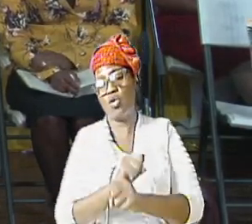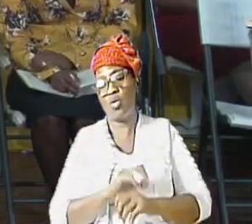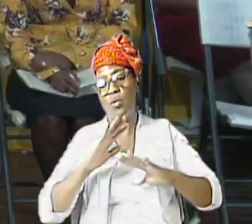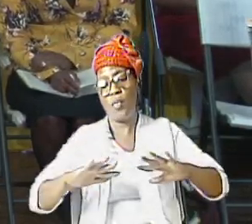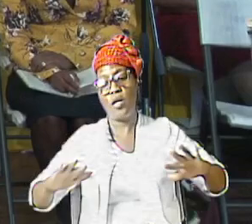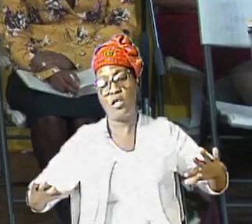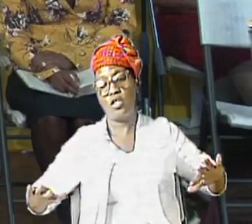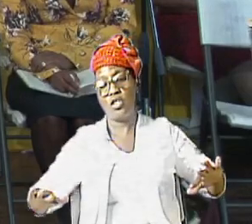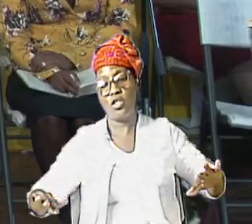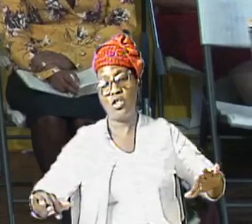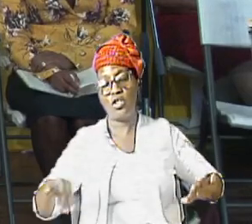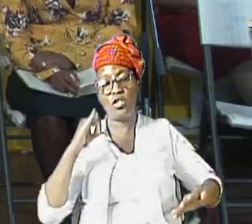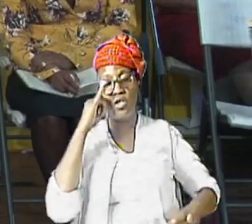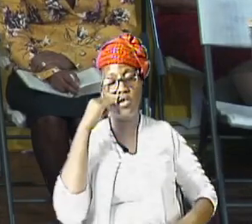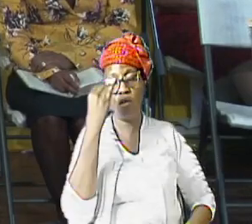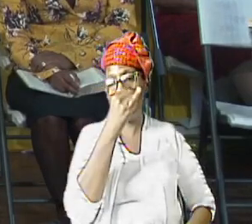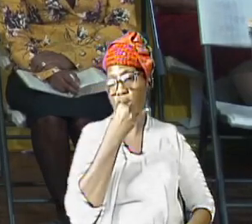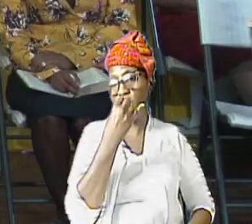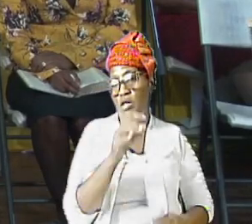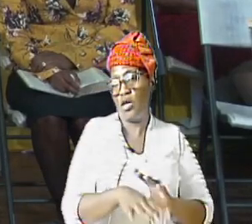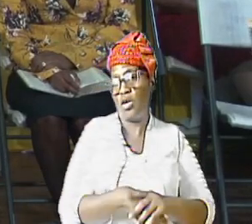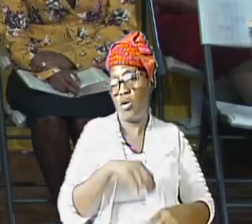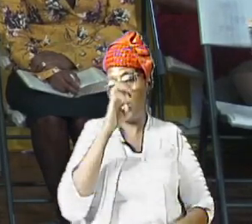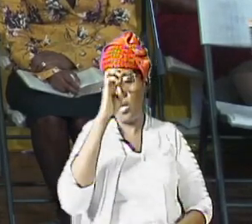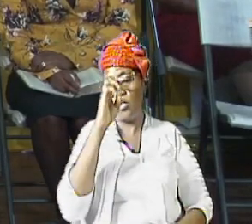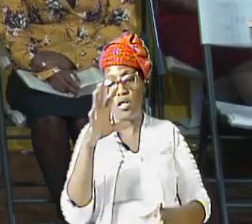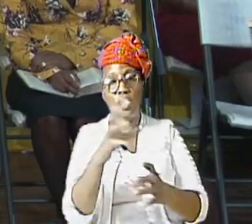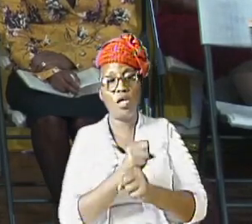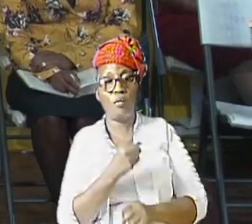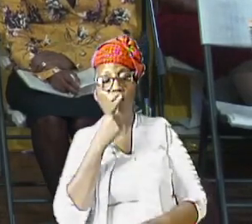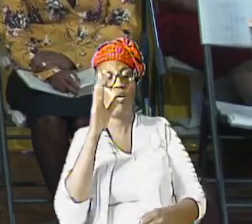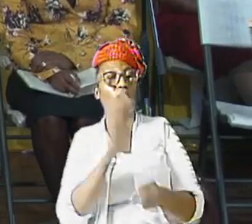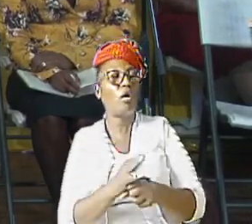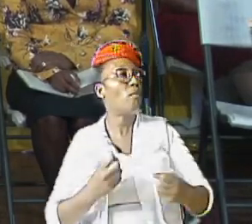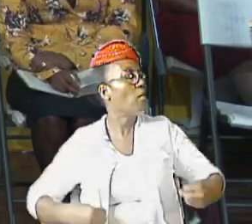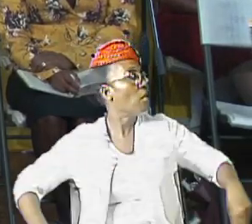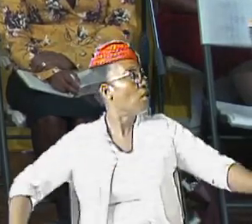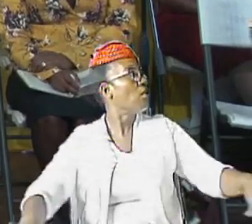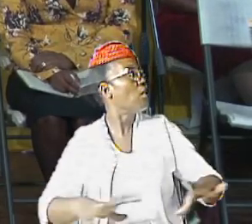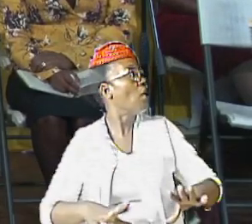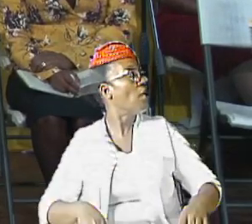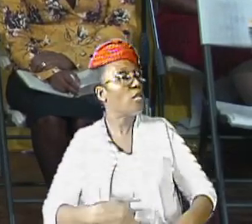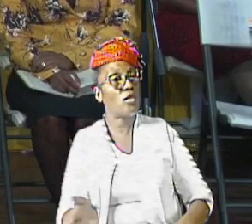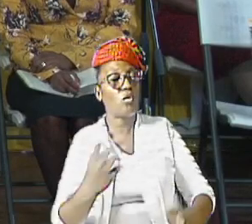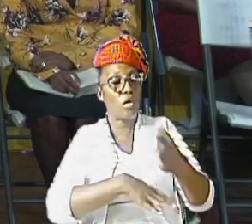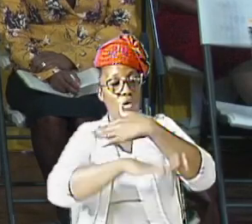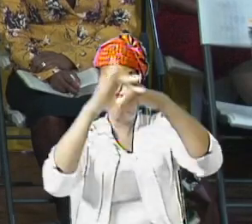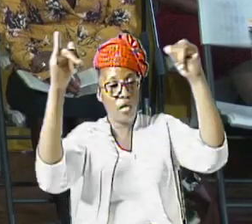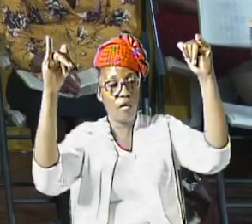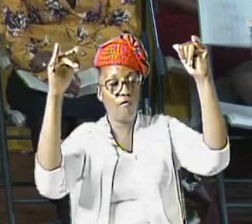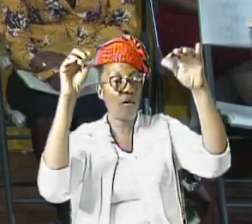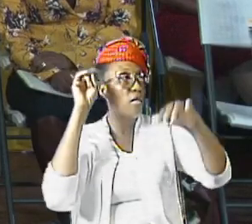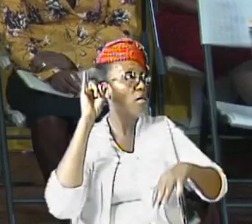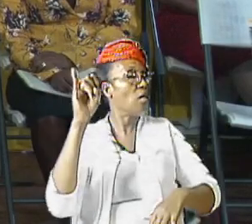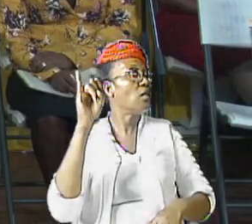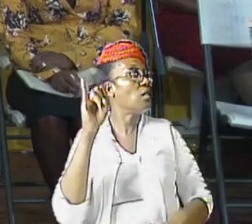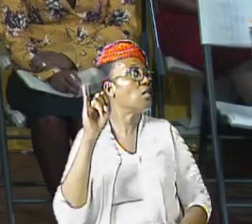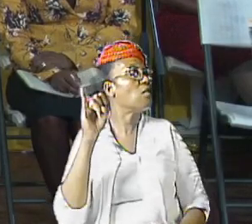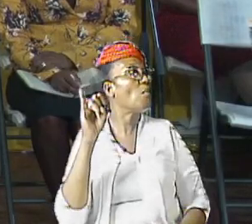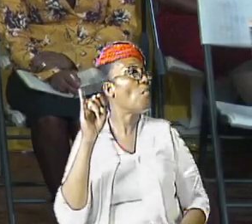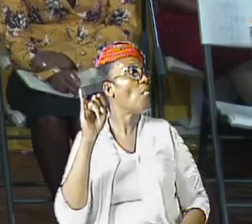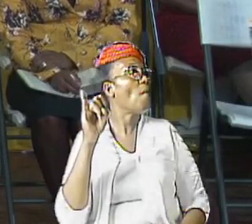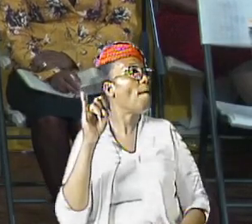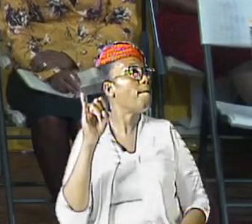children of Israel out of Egypt, he said he would take them to the Promised Land. That is where Zion is.